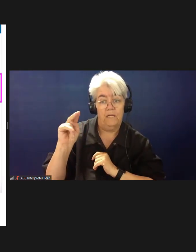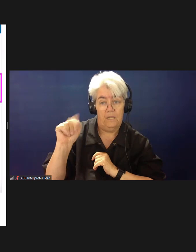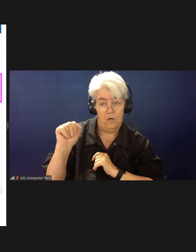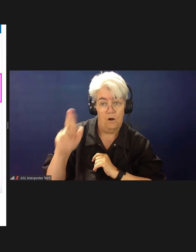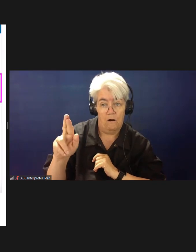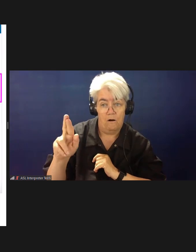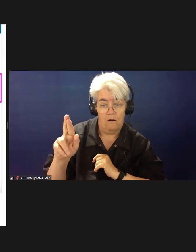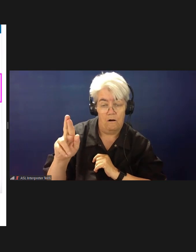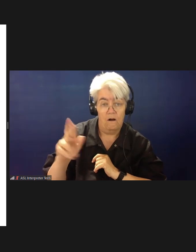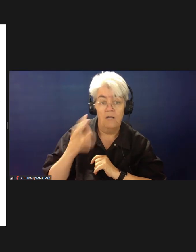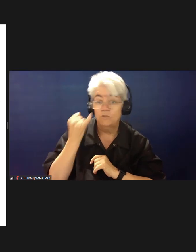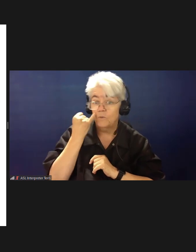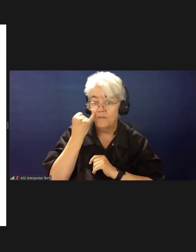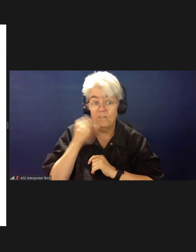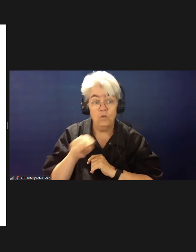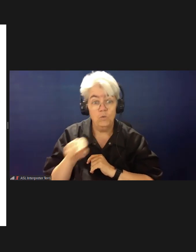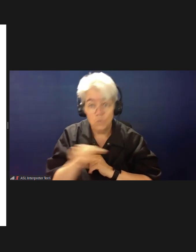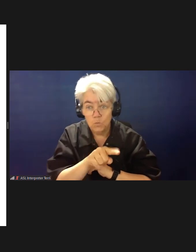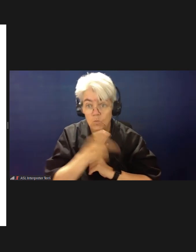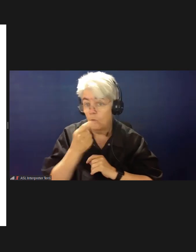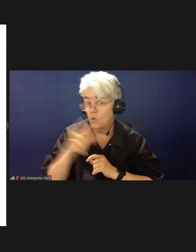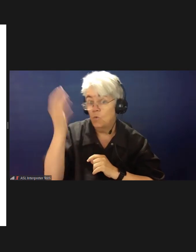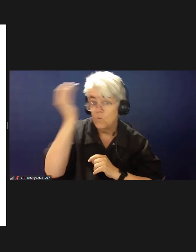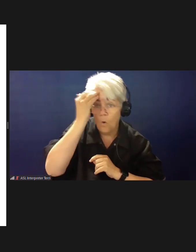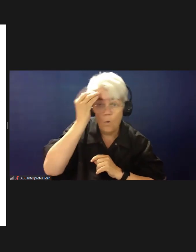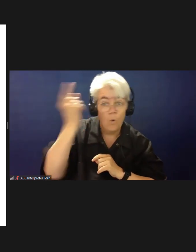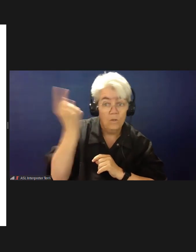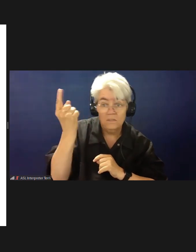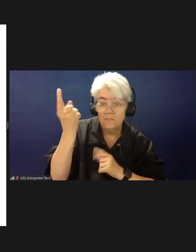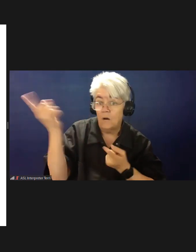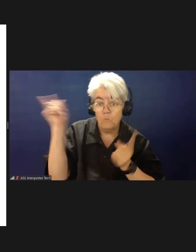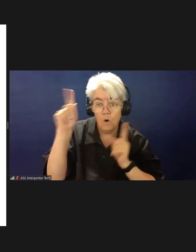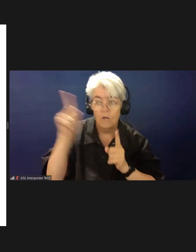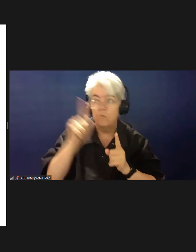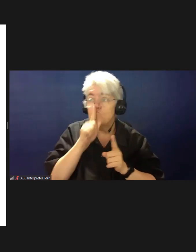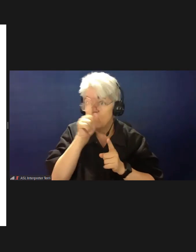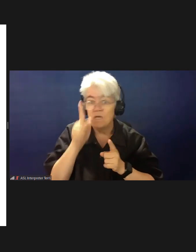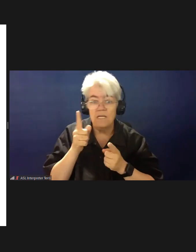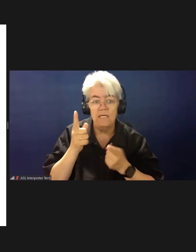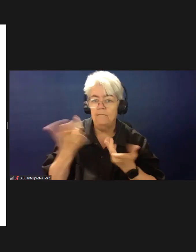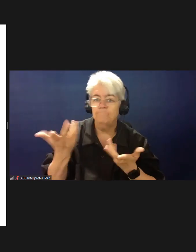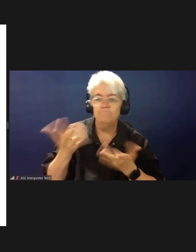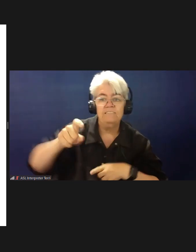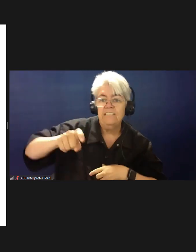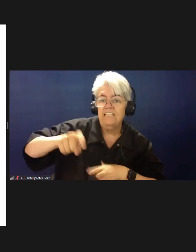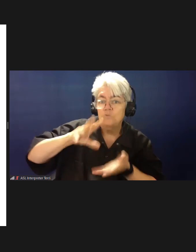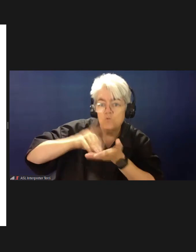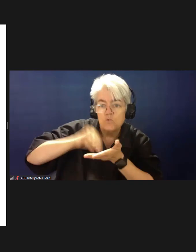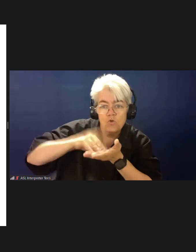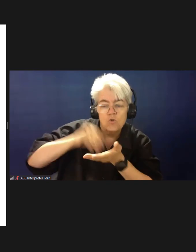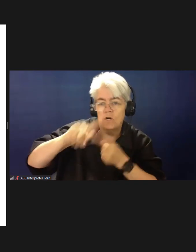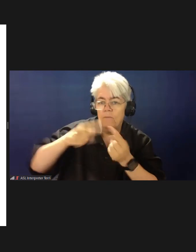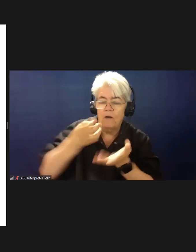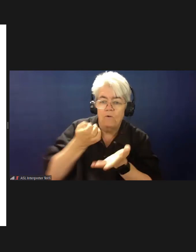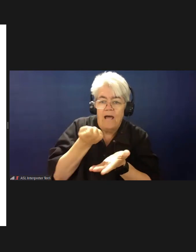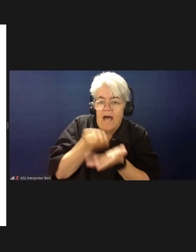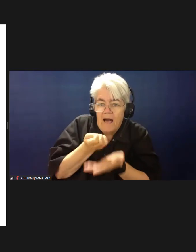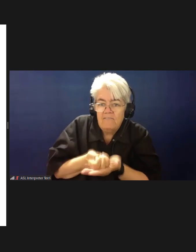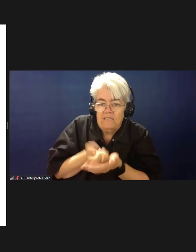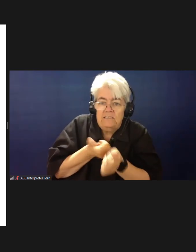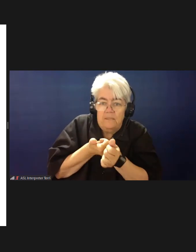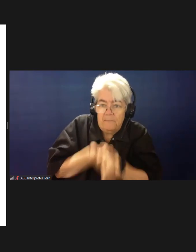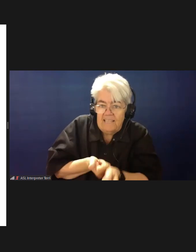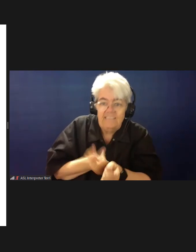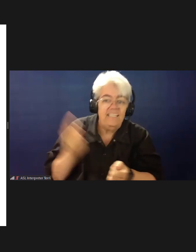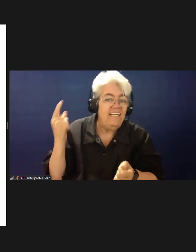if you or of folks that are really needing to learn about evidence-based hearing